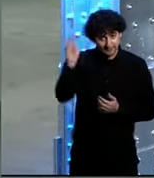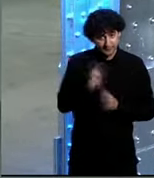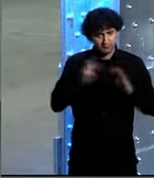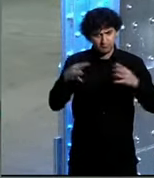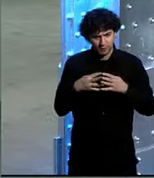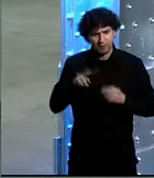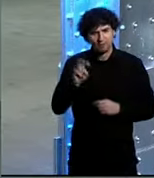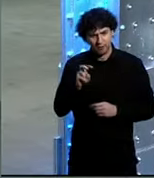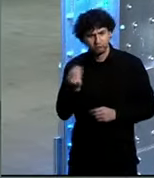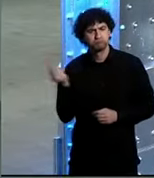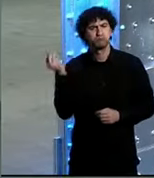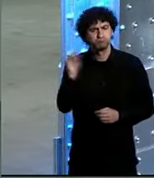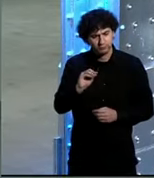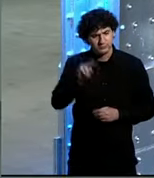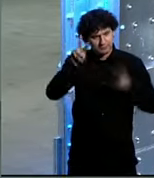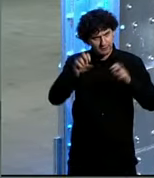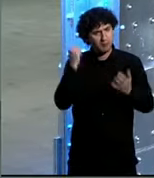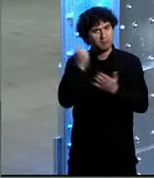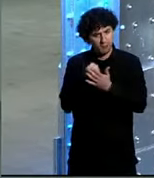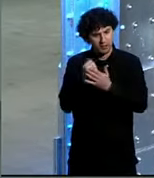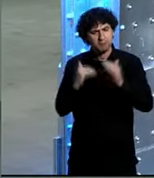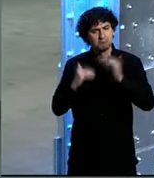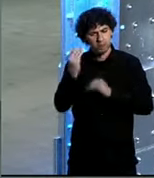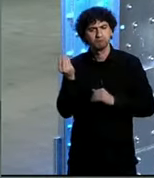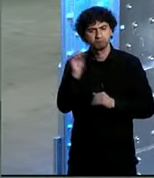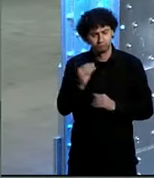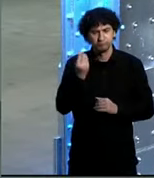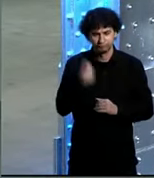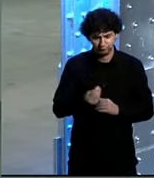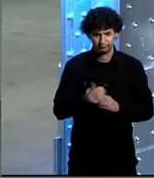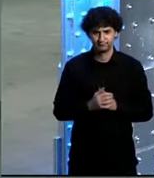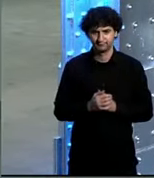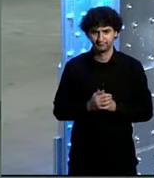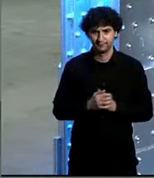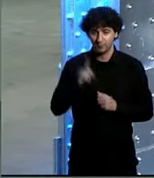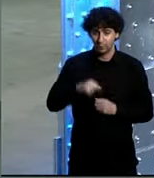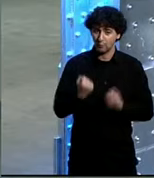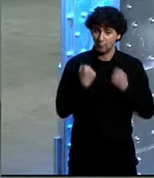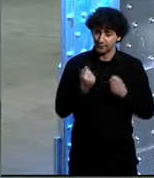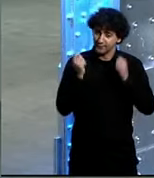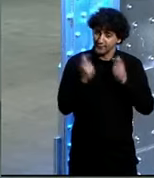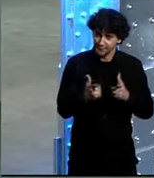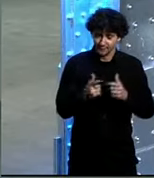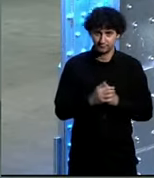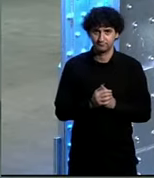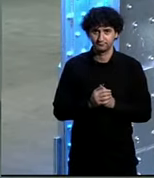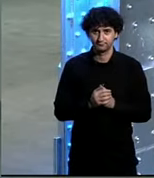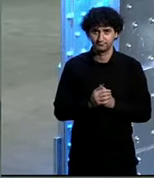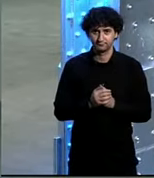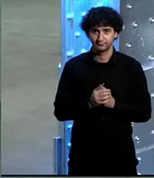know that these transmedia proposals can really add a lot of value to the to branding, and it can